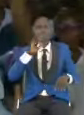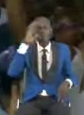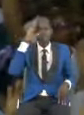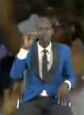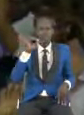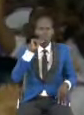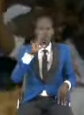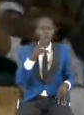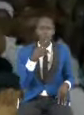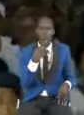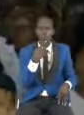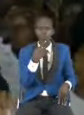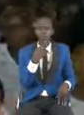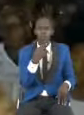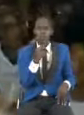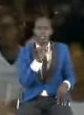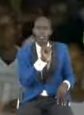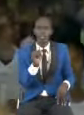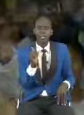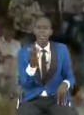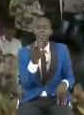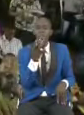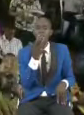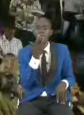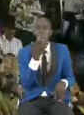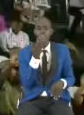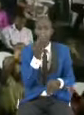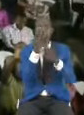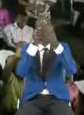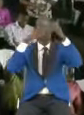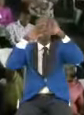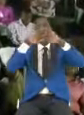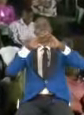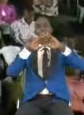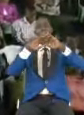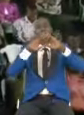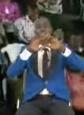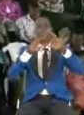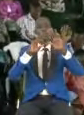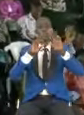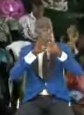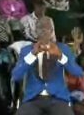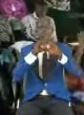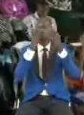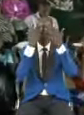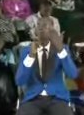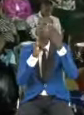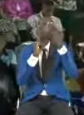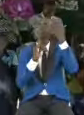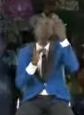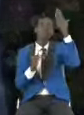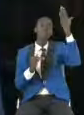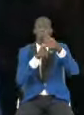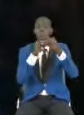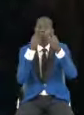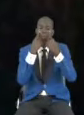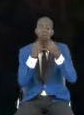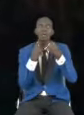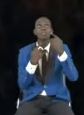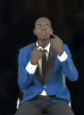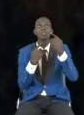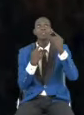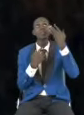A taste of heaven. No sorrow in heaven. No cry in heaven.